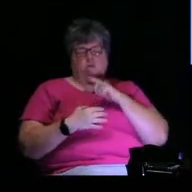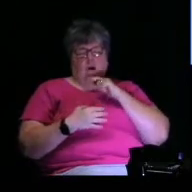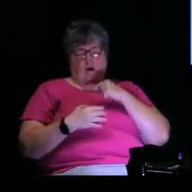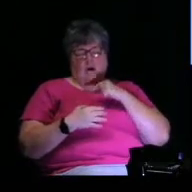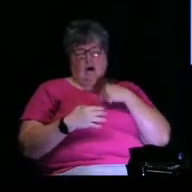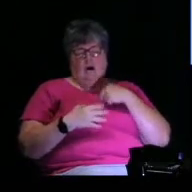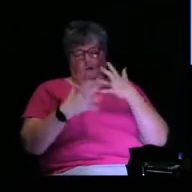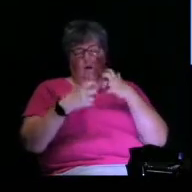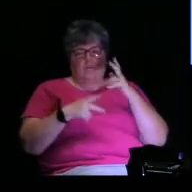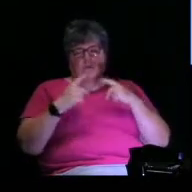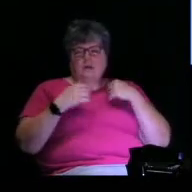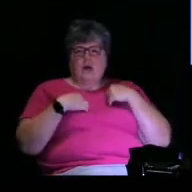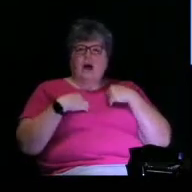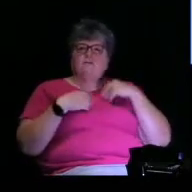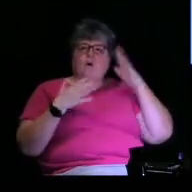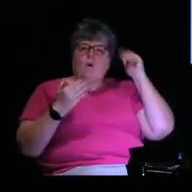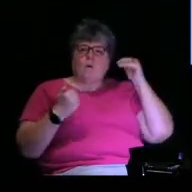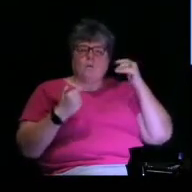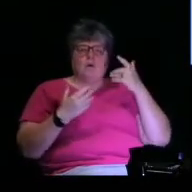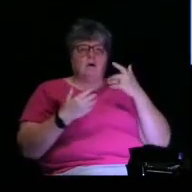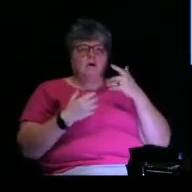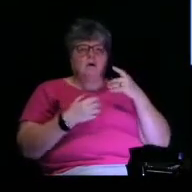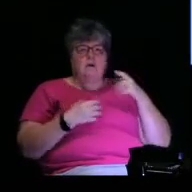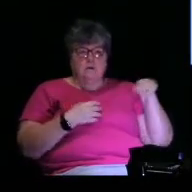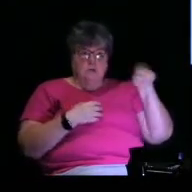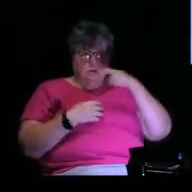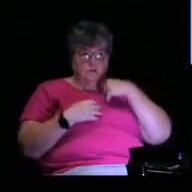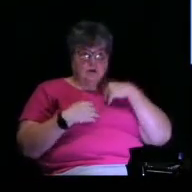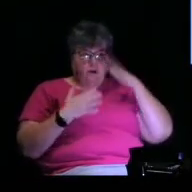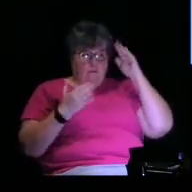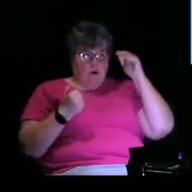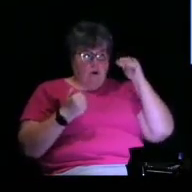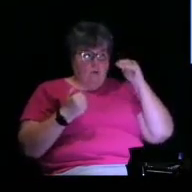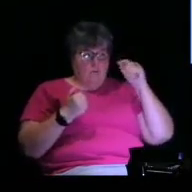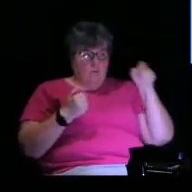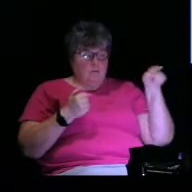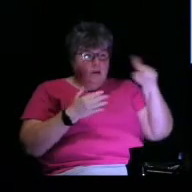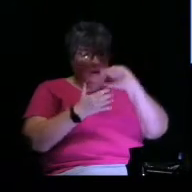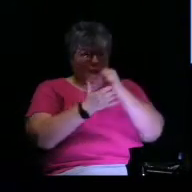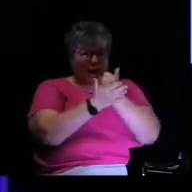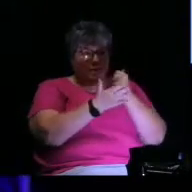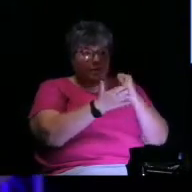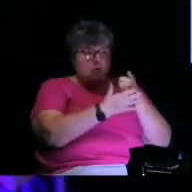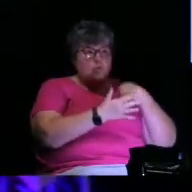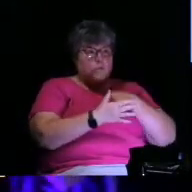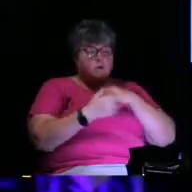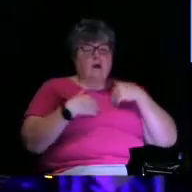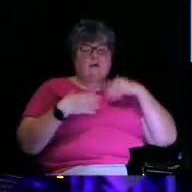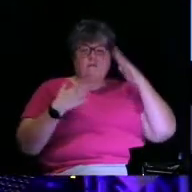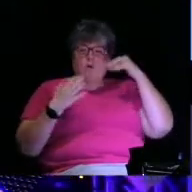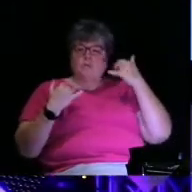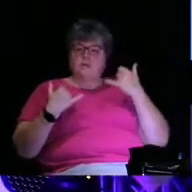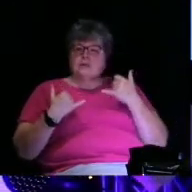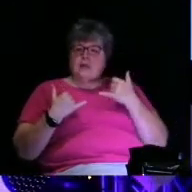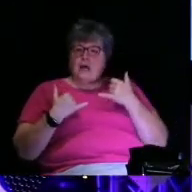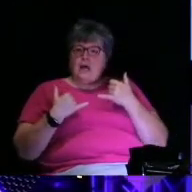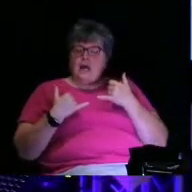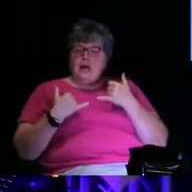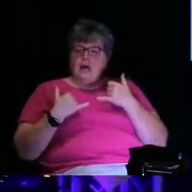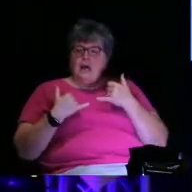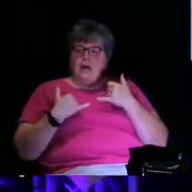want people to have hope. Anybody here have hope? Yes, we have hope. You have hope today? I want other people to have